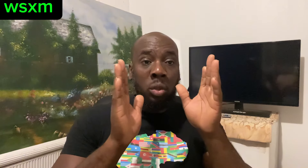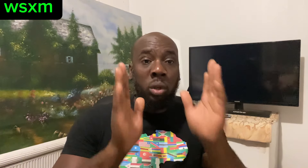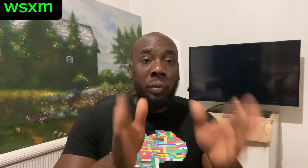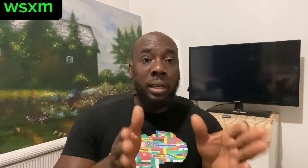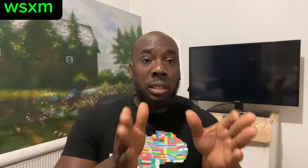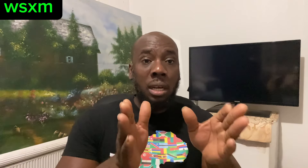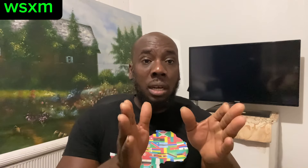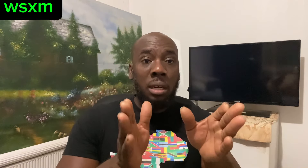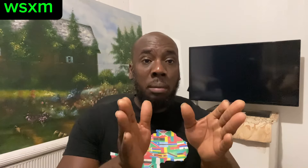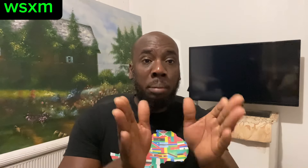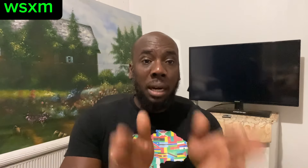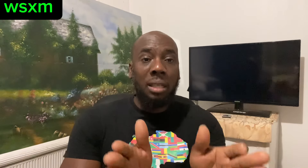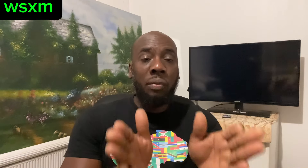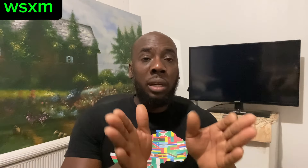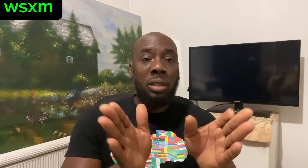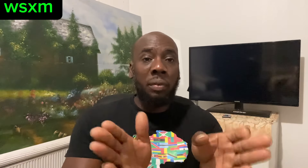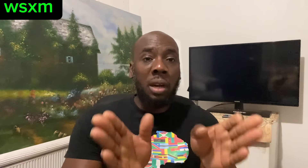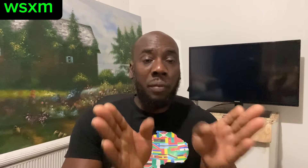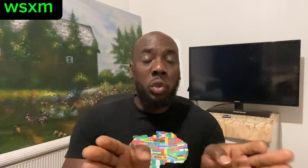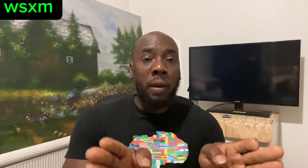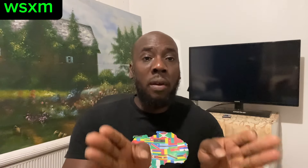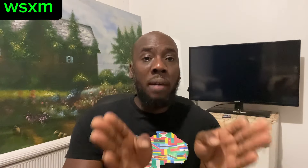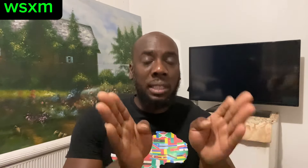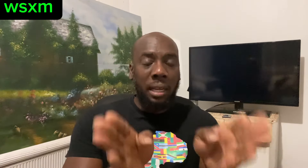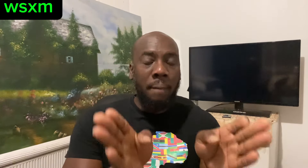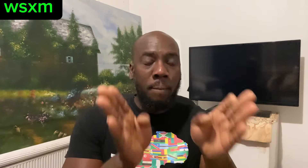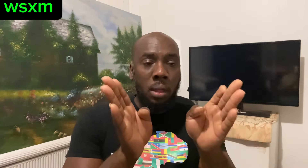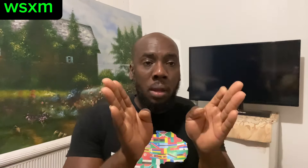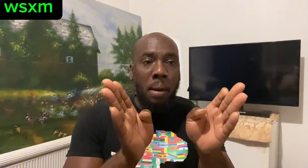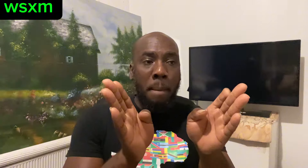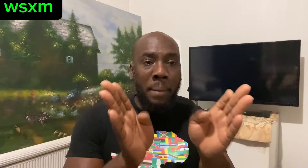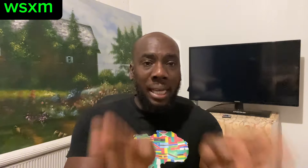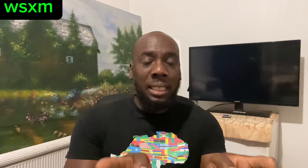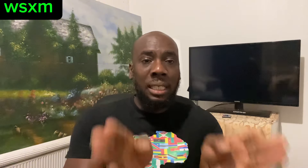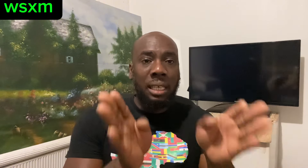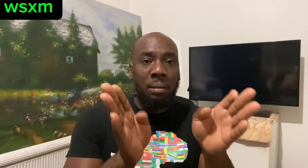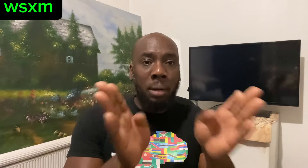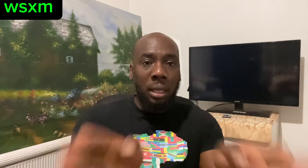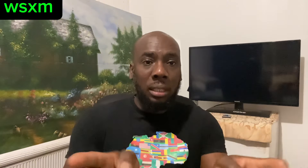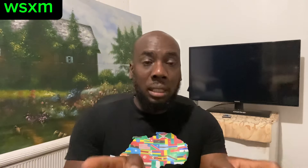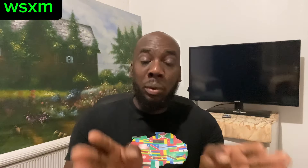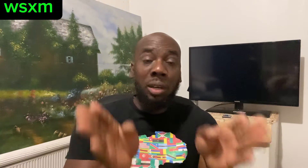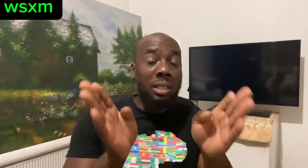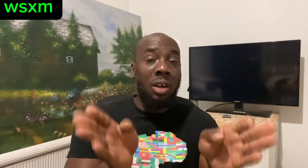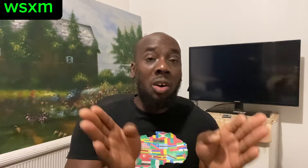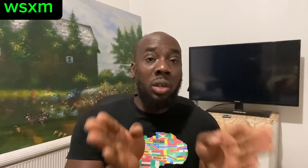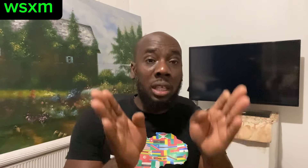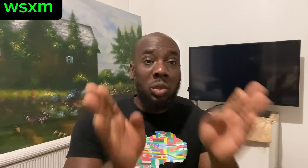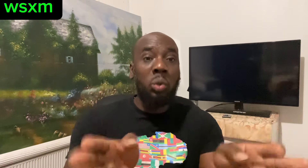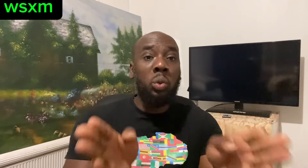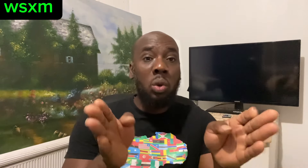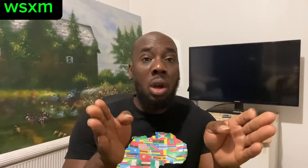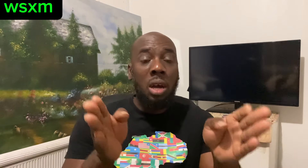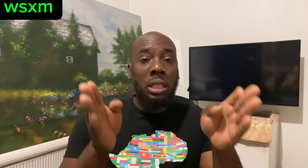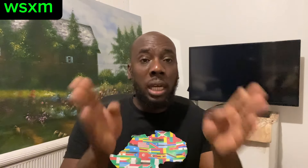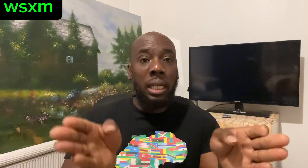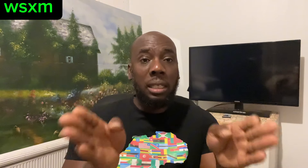They see two different paths for the South Africa future. They don't have the same minds, the same policy. So we're gonna see how these